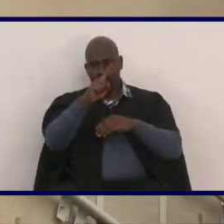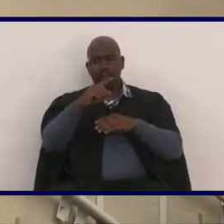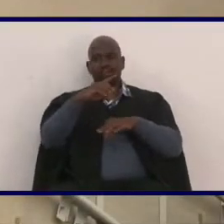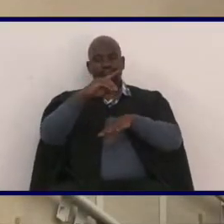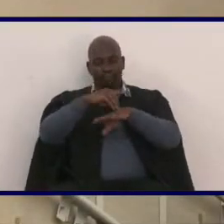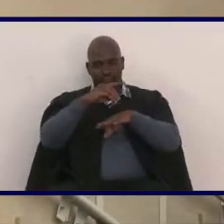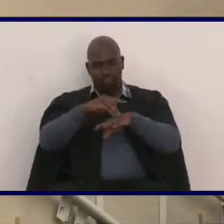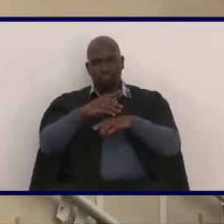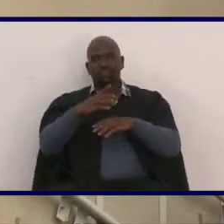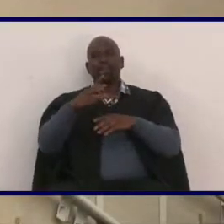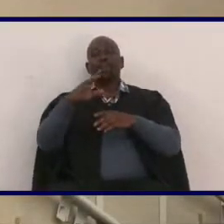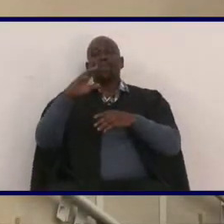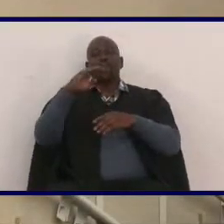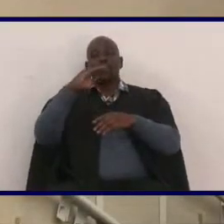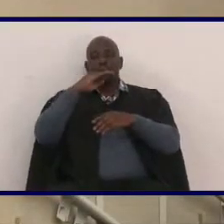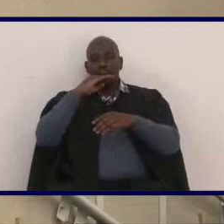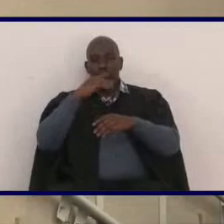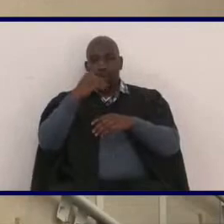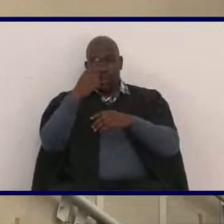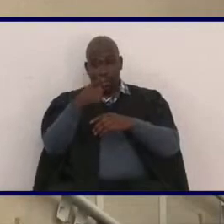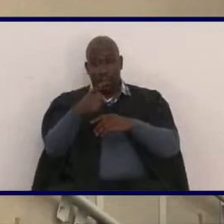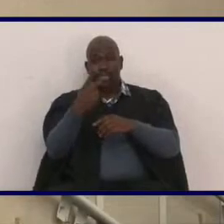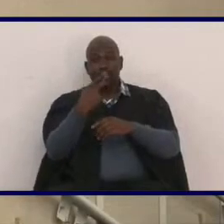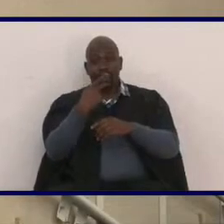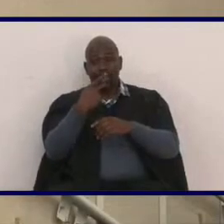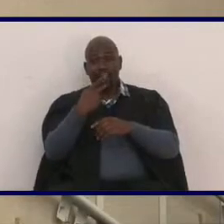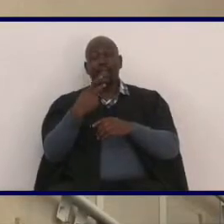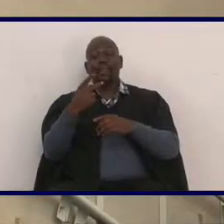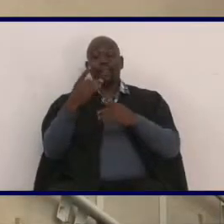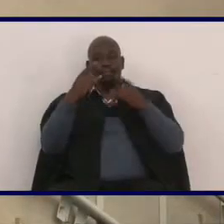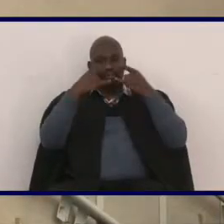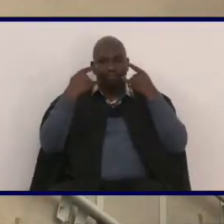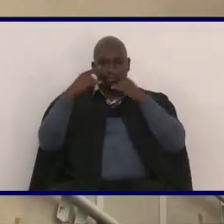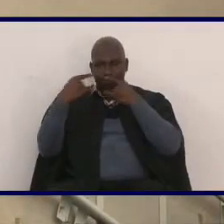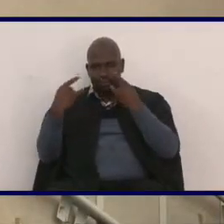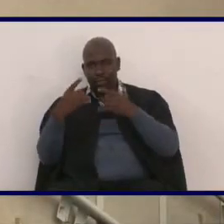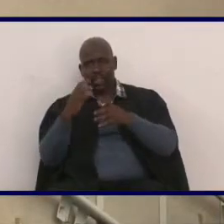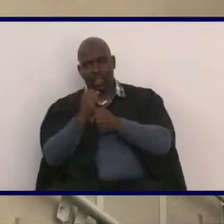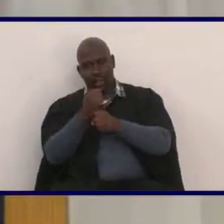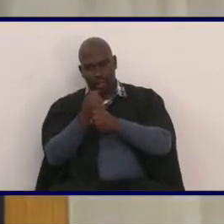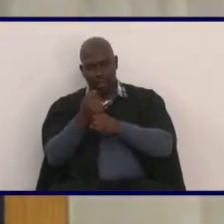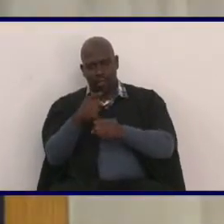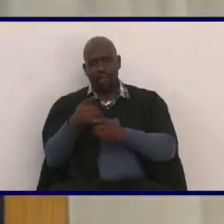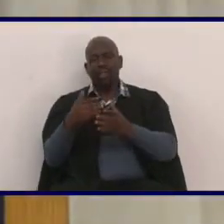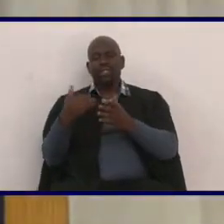on campus since the global coronavirus pandemic began more than 2 years ago.